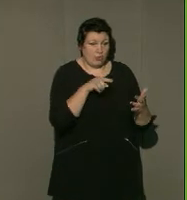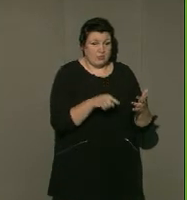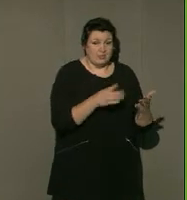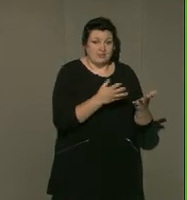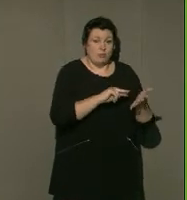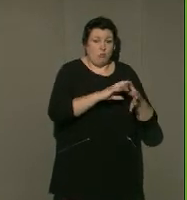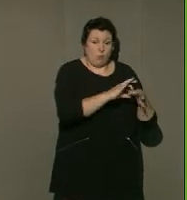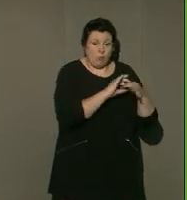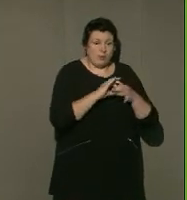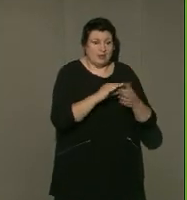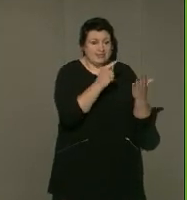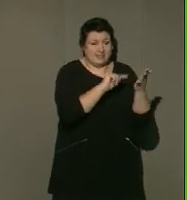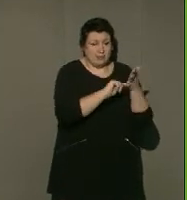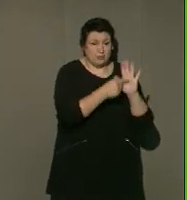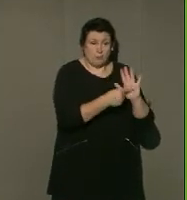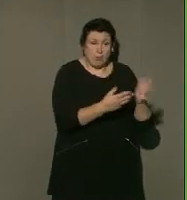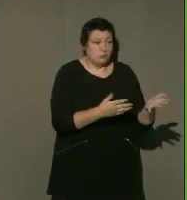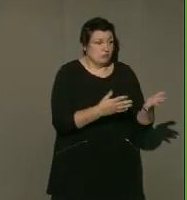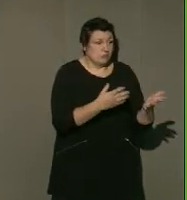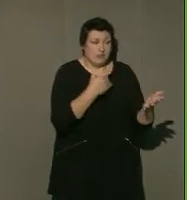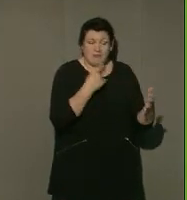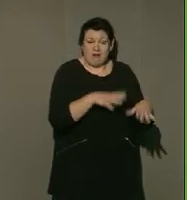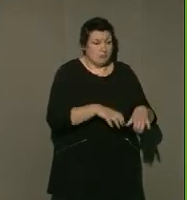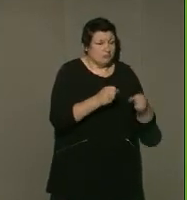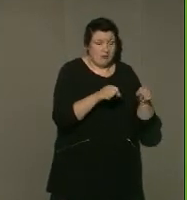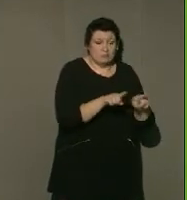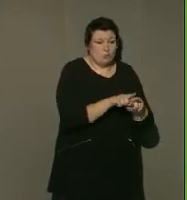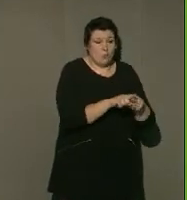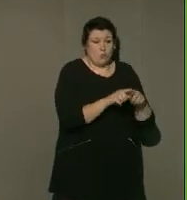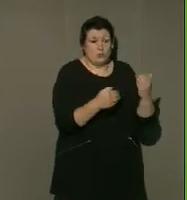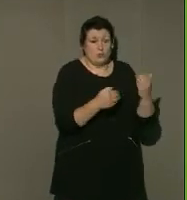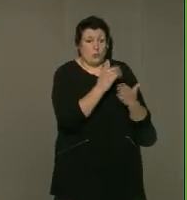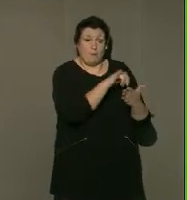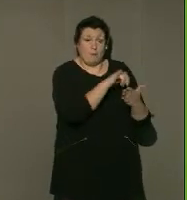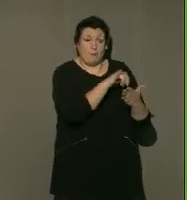it cannot change or introduce new policy.